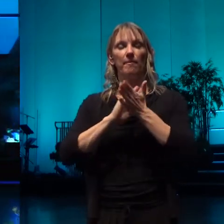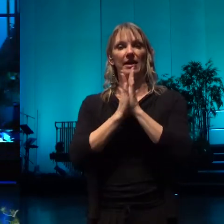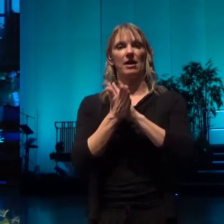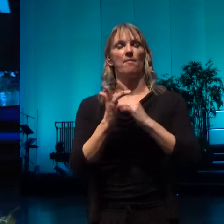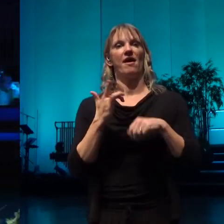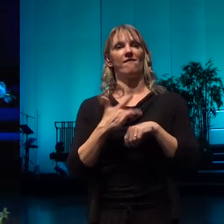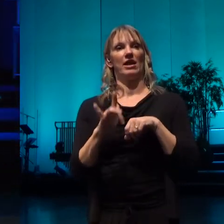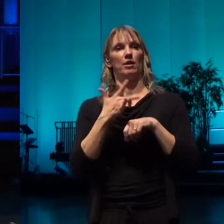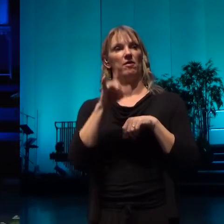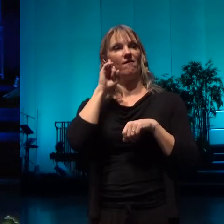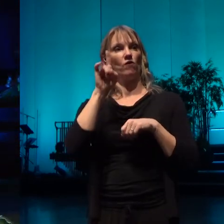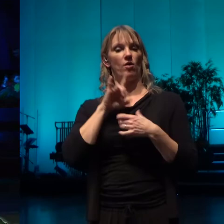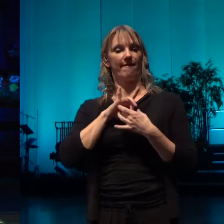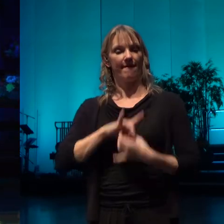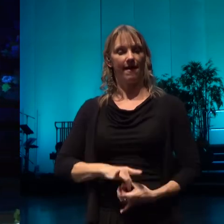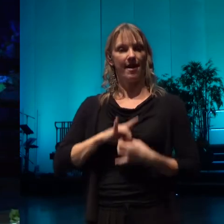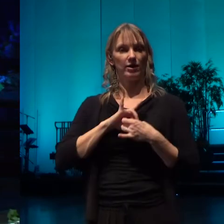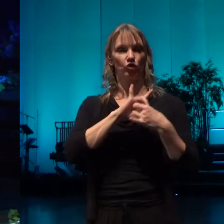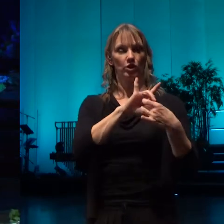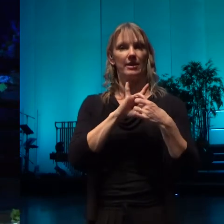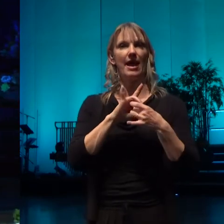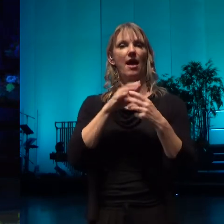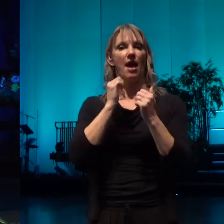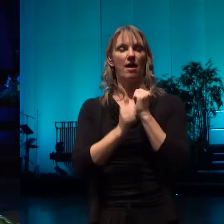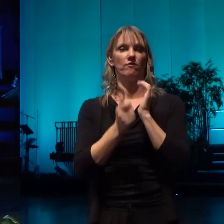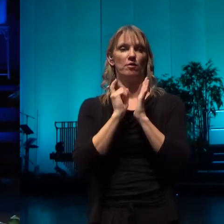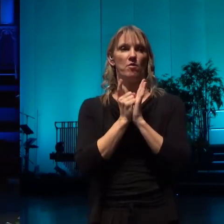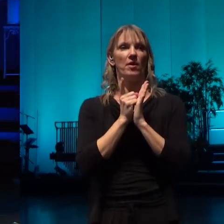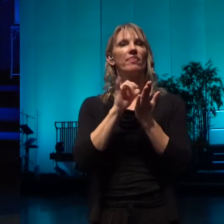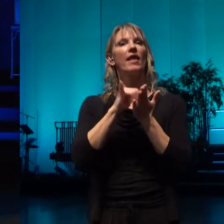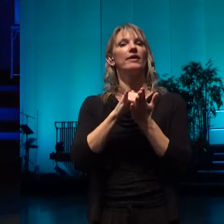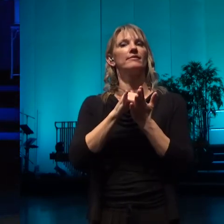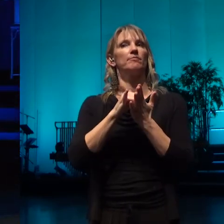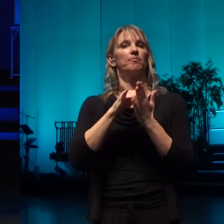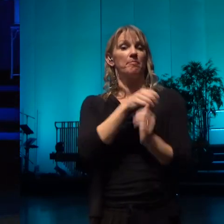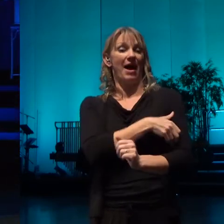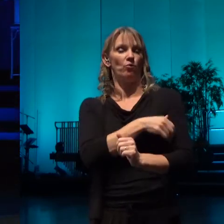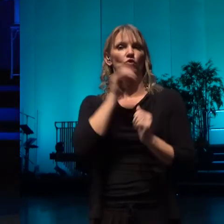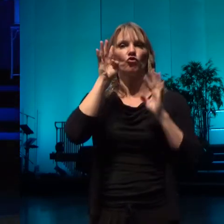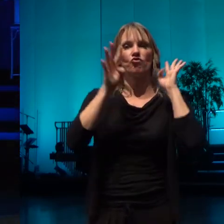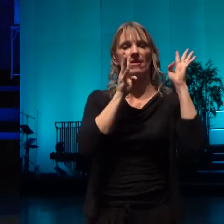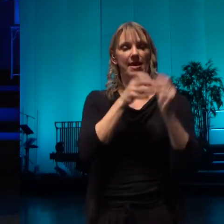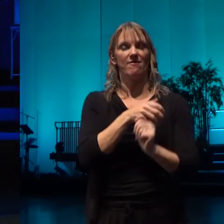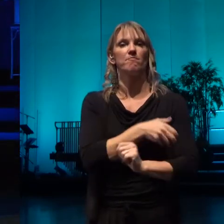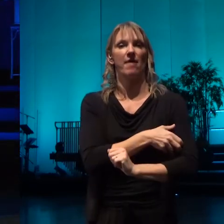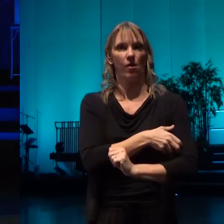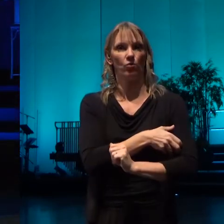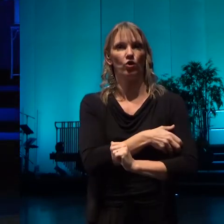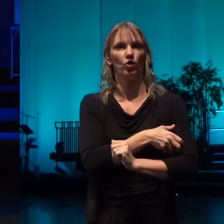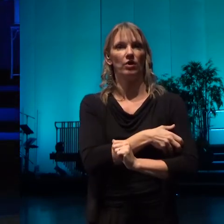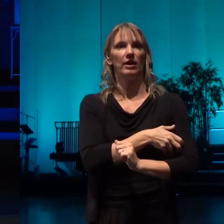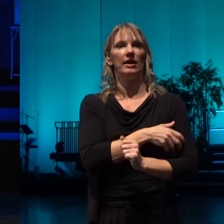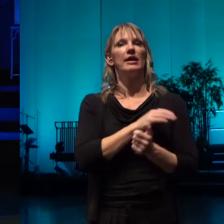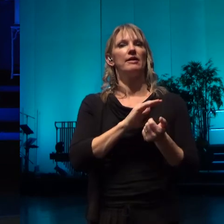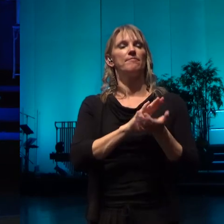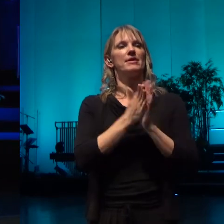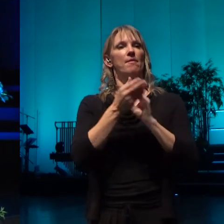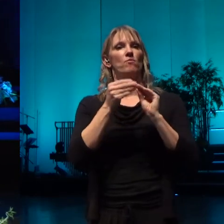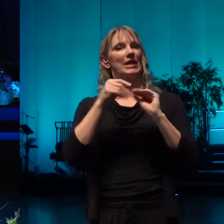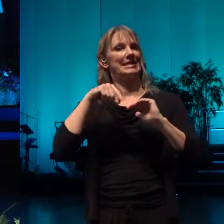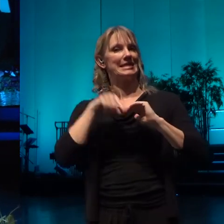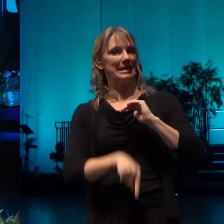for connection and resonance in every moment. It's a creative power. It's a deepening